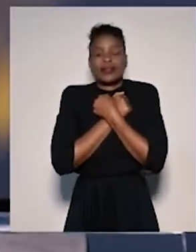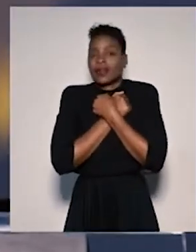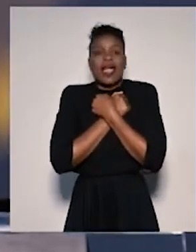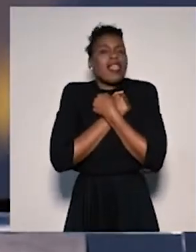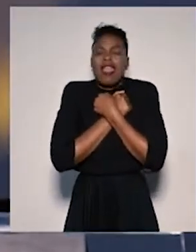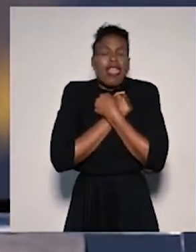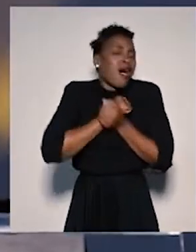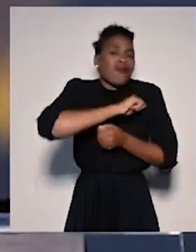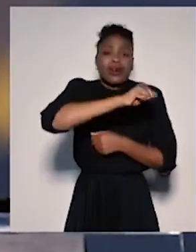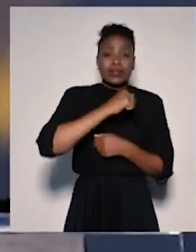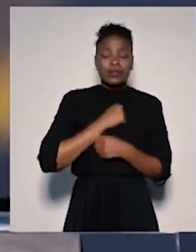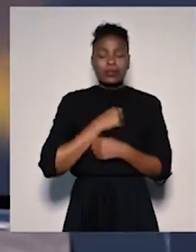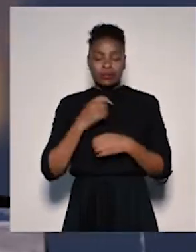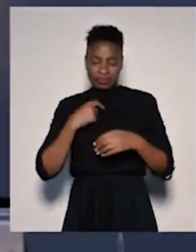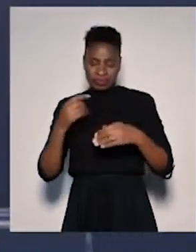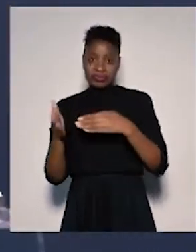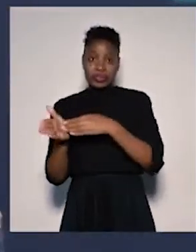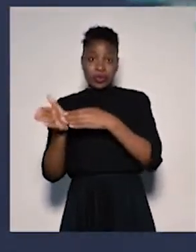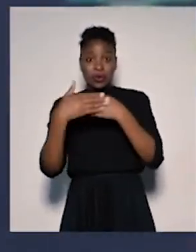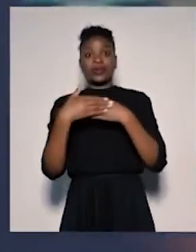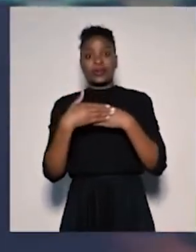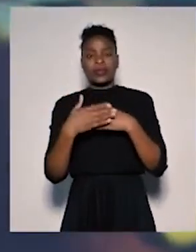Yeah.